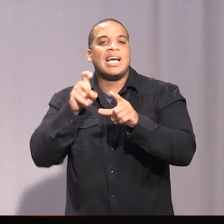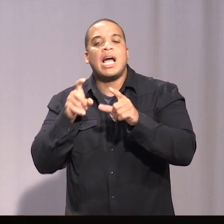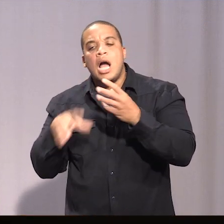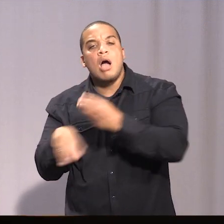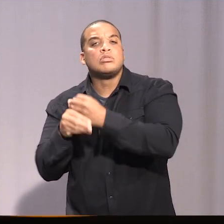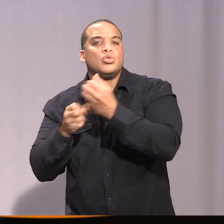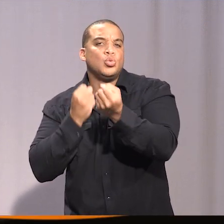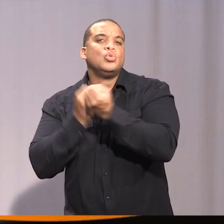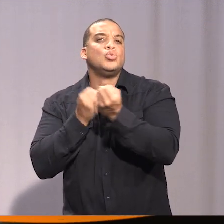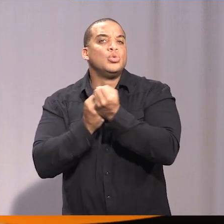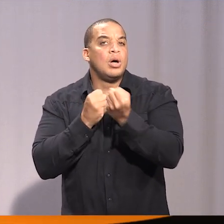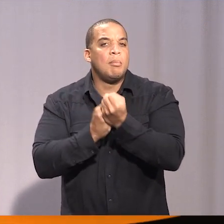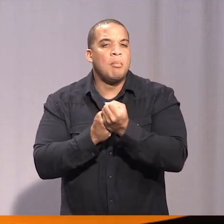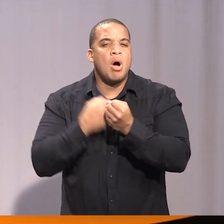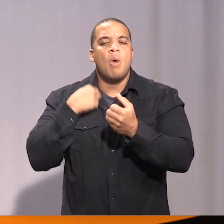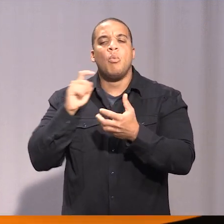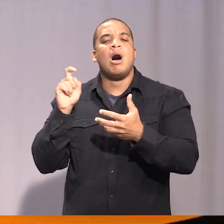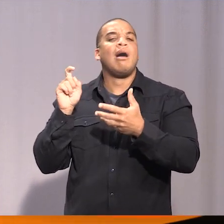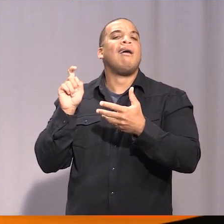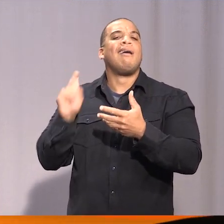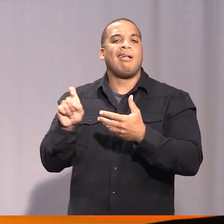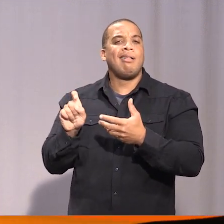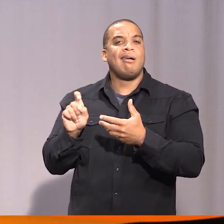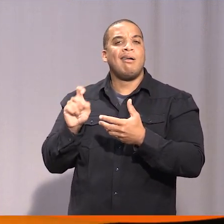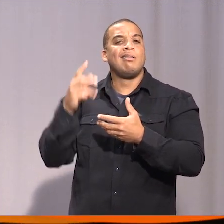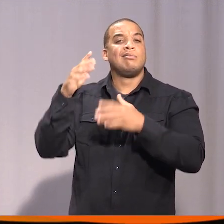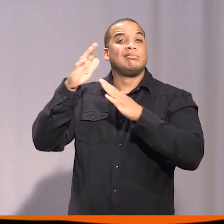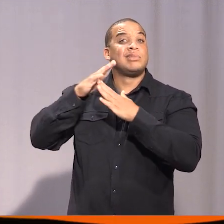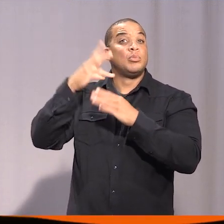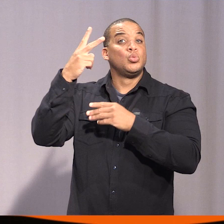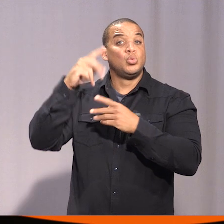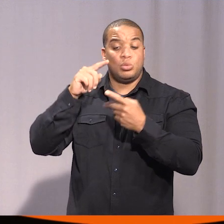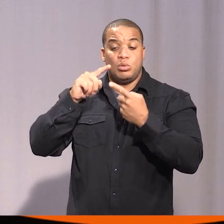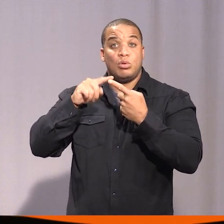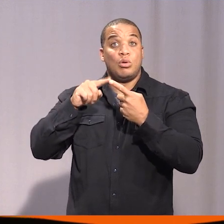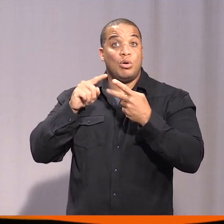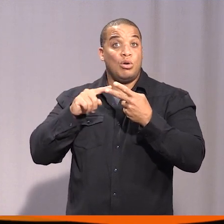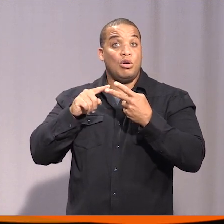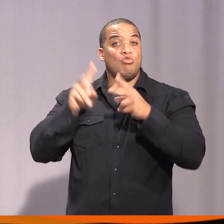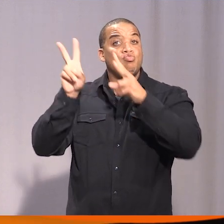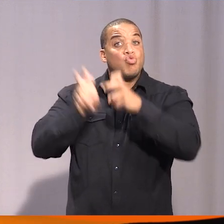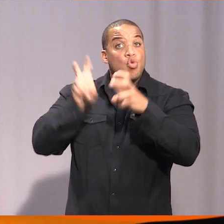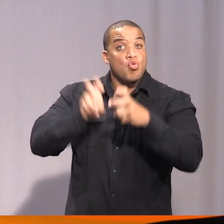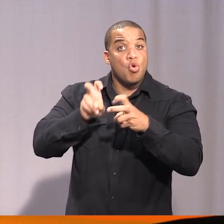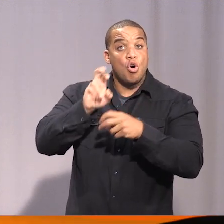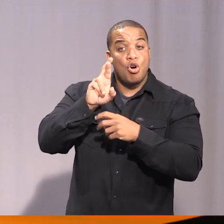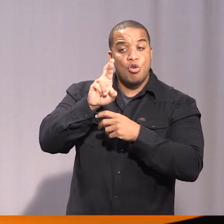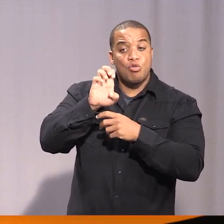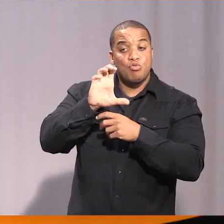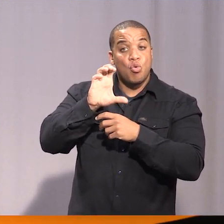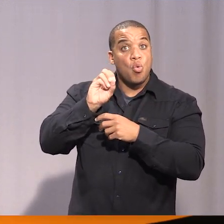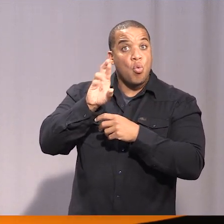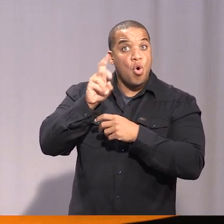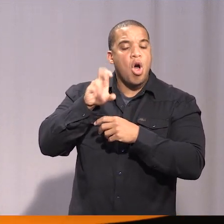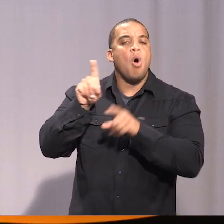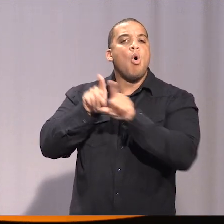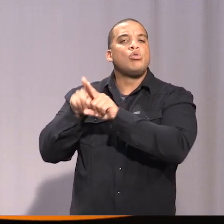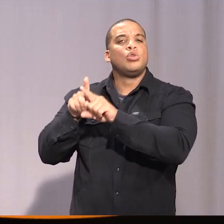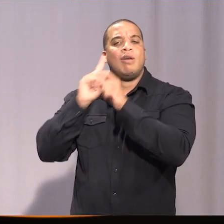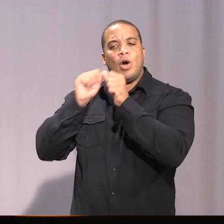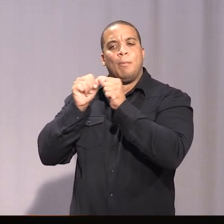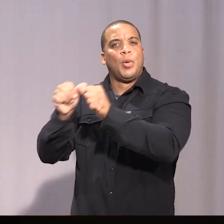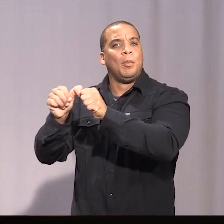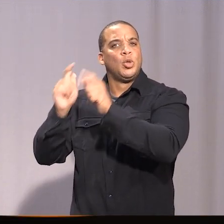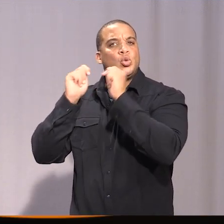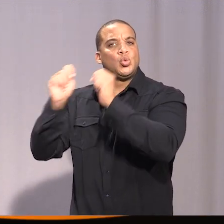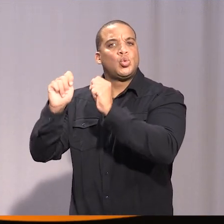support to you. I'm going to select the top 2 most popular requests, which is a recorder and permanent tutoring.